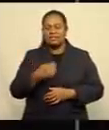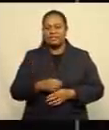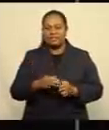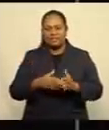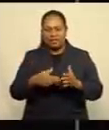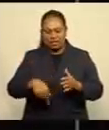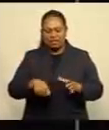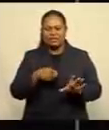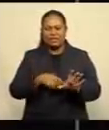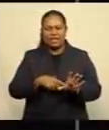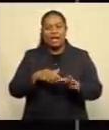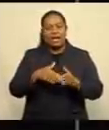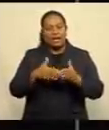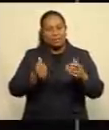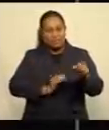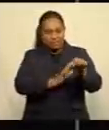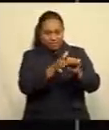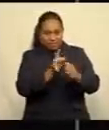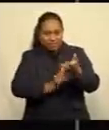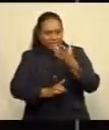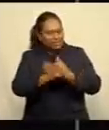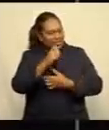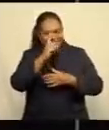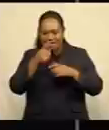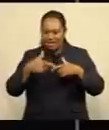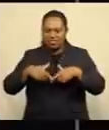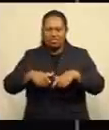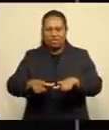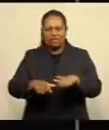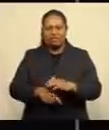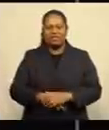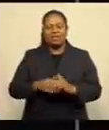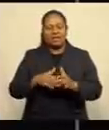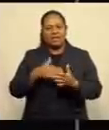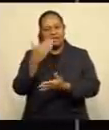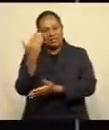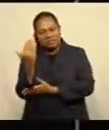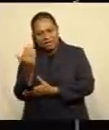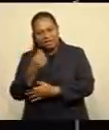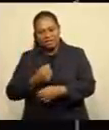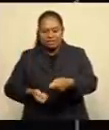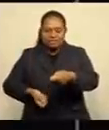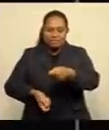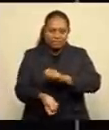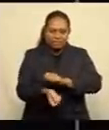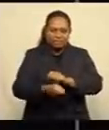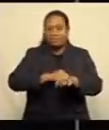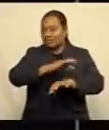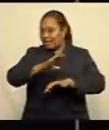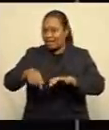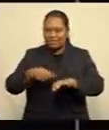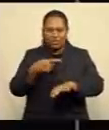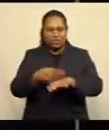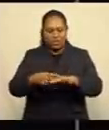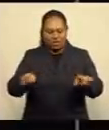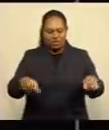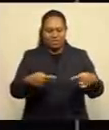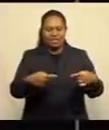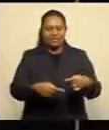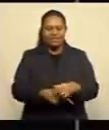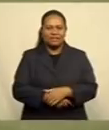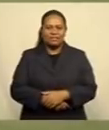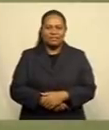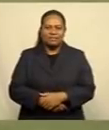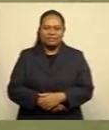will not be able to travel abroad to train. They will only have to rely on Cricket Fiji weekly competitions. Benina Rakautonga